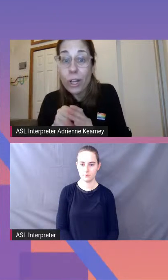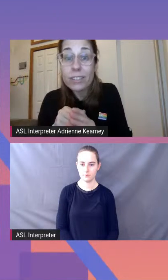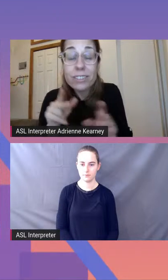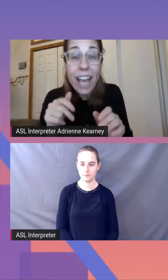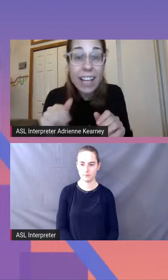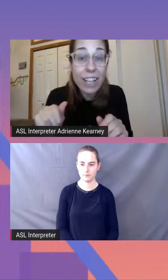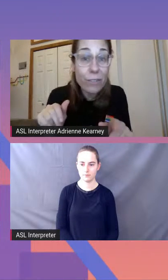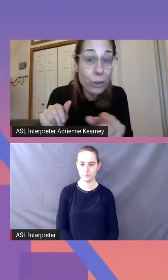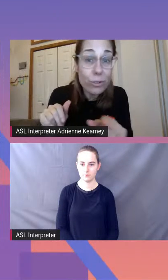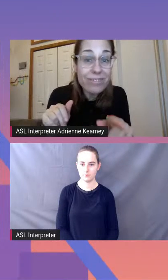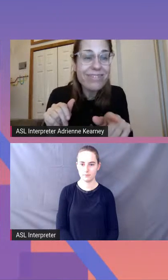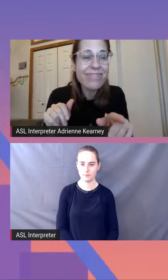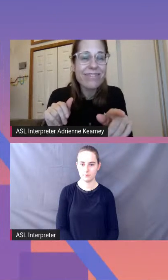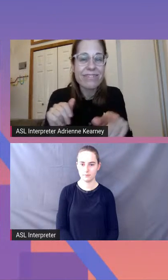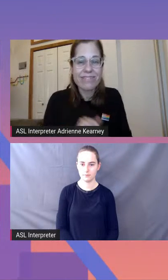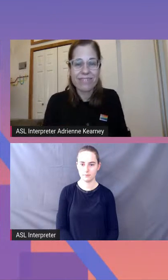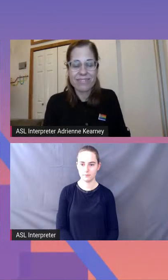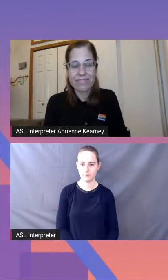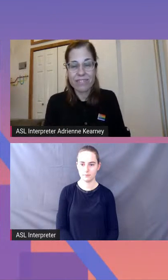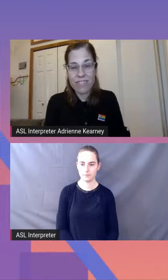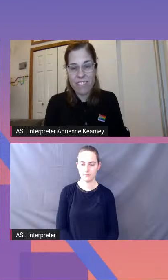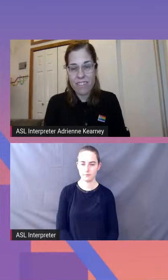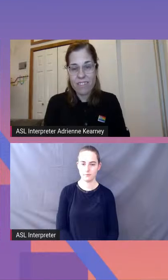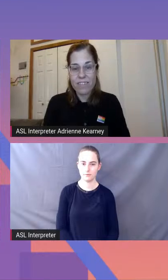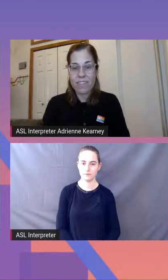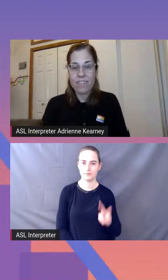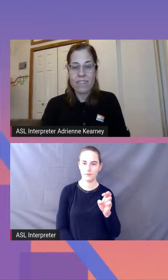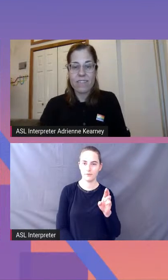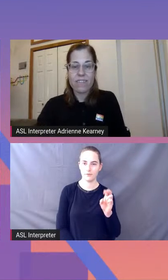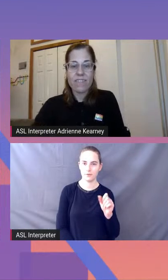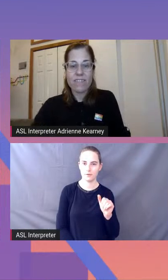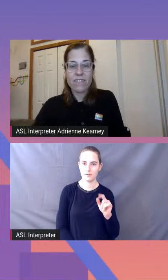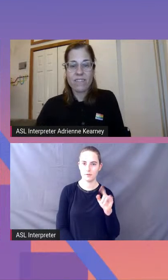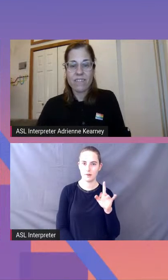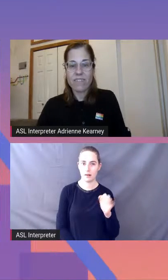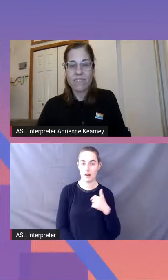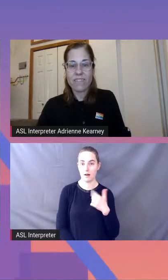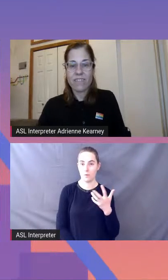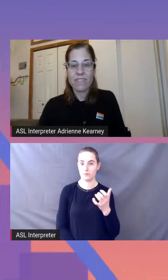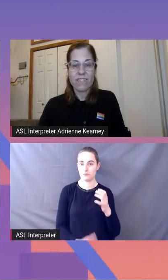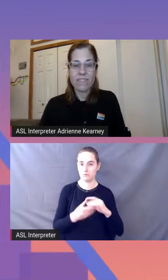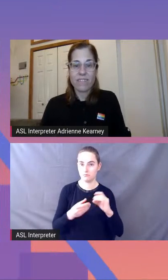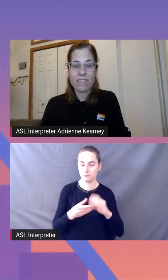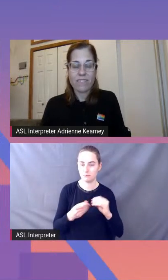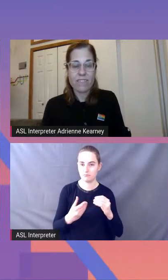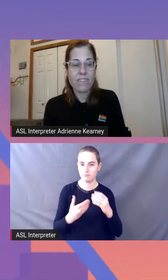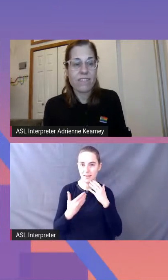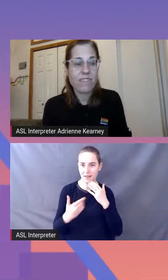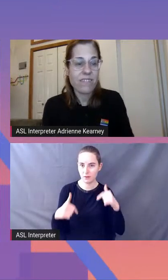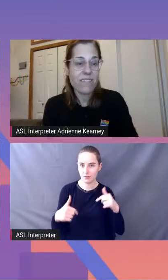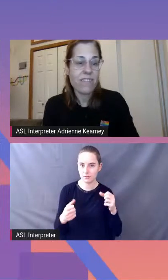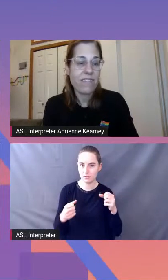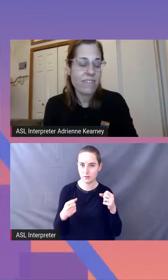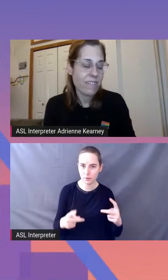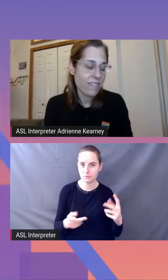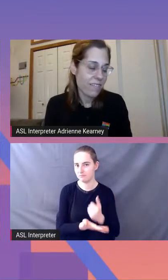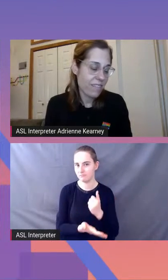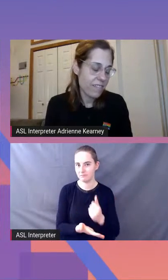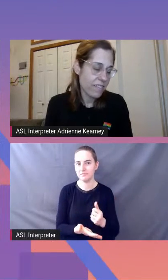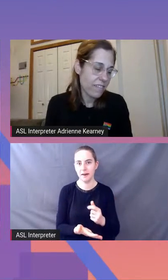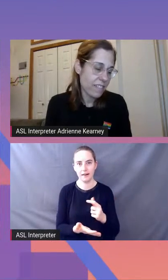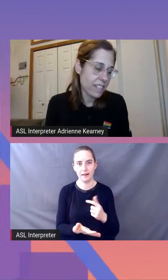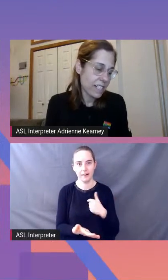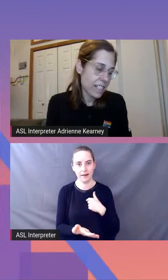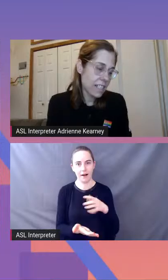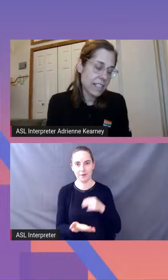I just wanted to say thank you for this opportunity. I appreciate it. Definitely learned something. Versatile Poetiq. My name's in the